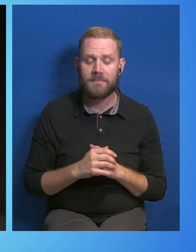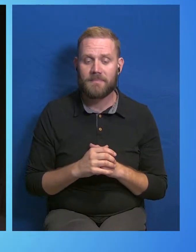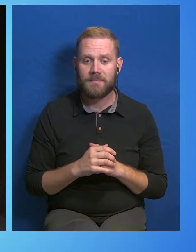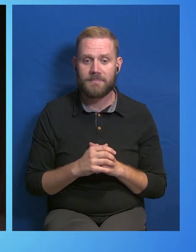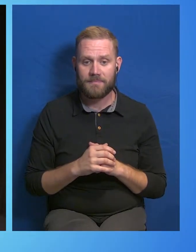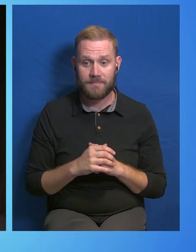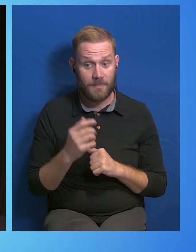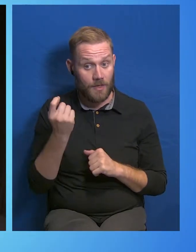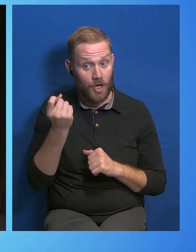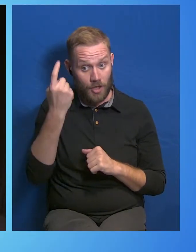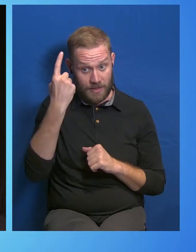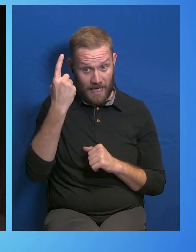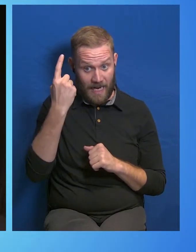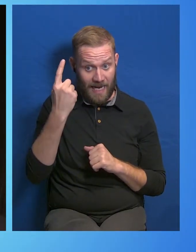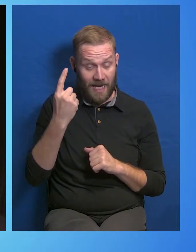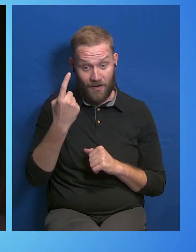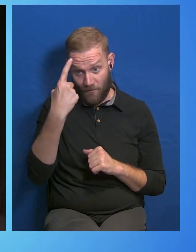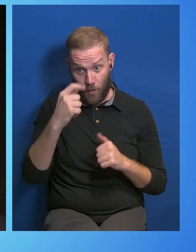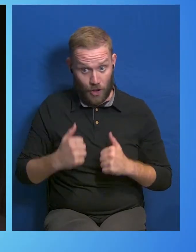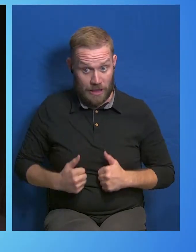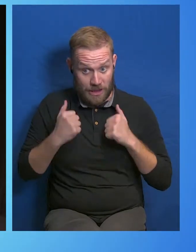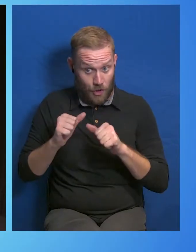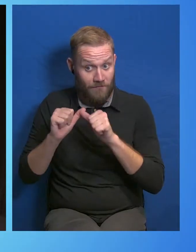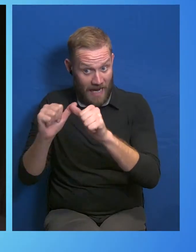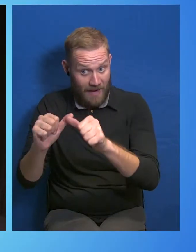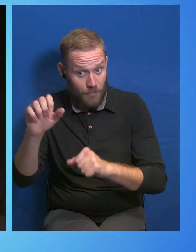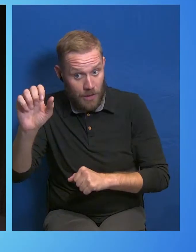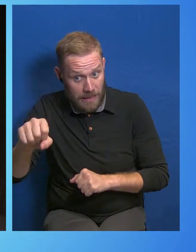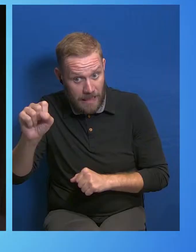Not only ASDB's survival,